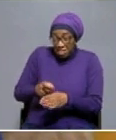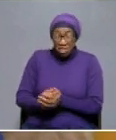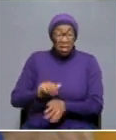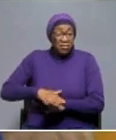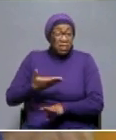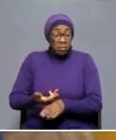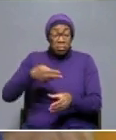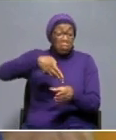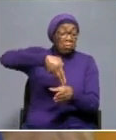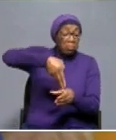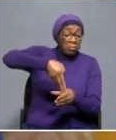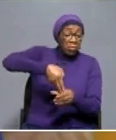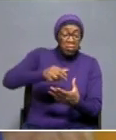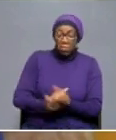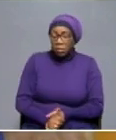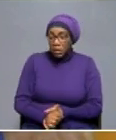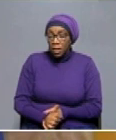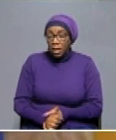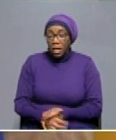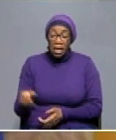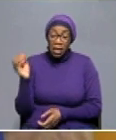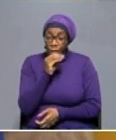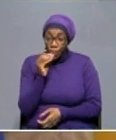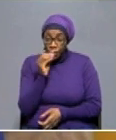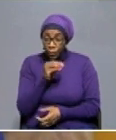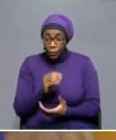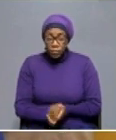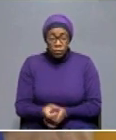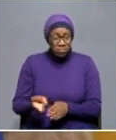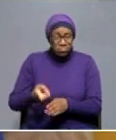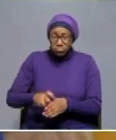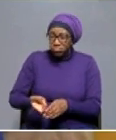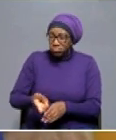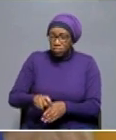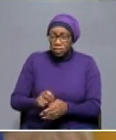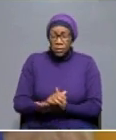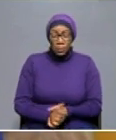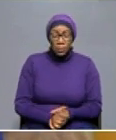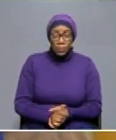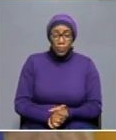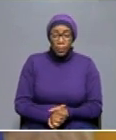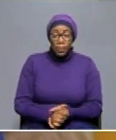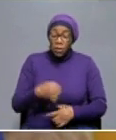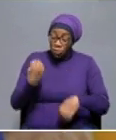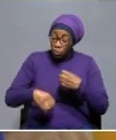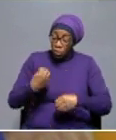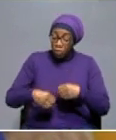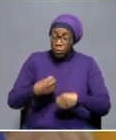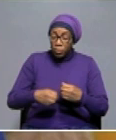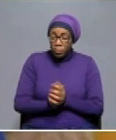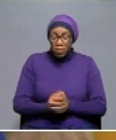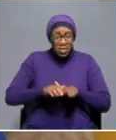inflation. And I think it does requires some policy interventions now, but I think the problem for government is they're in a very tight